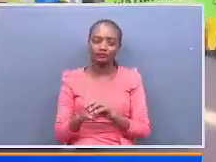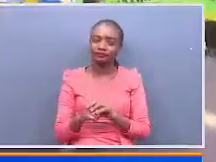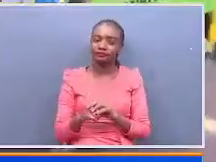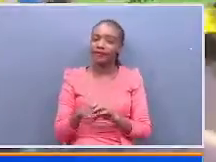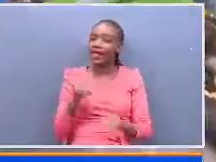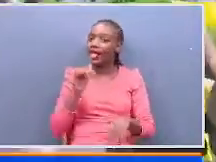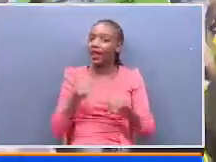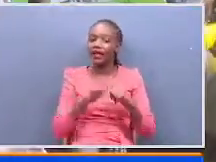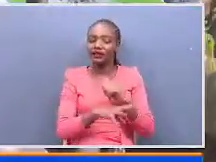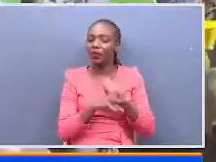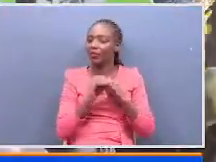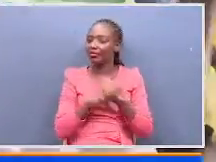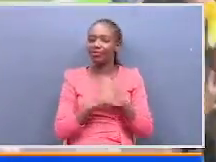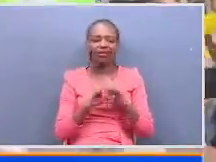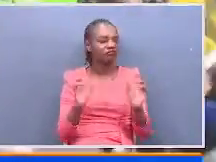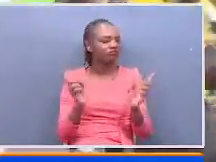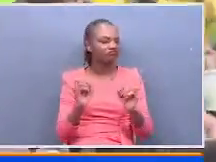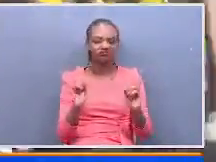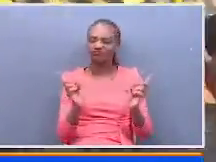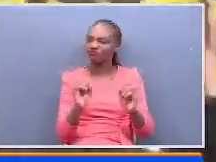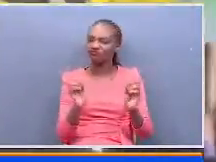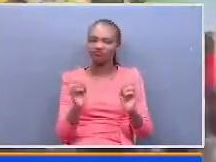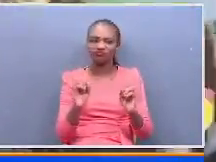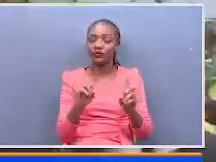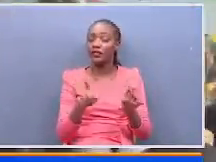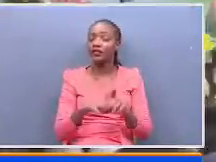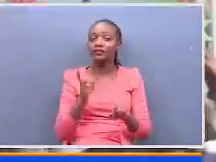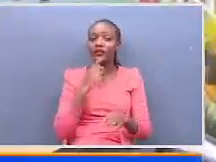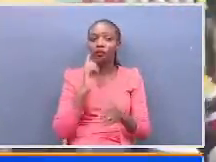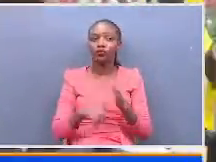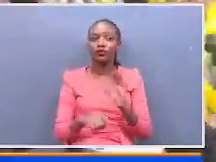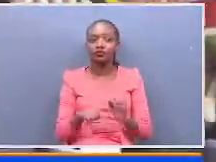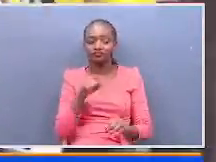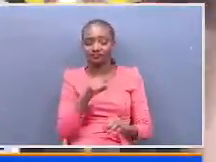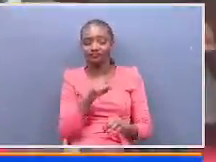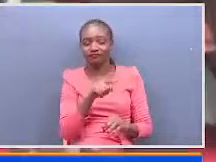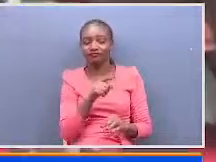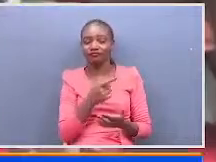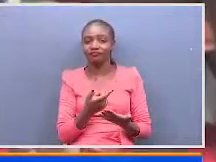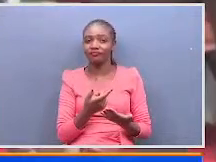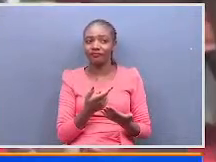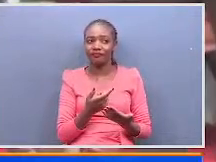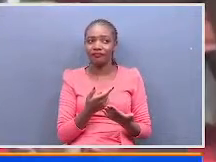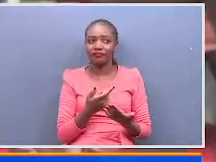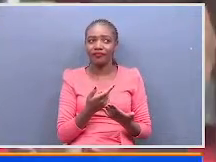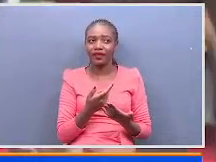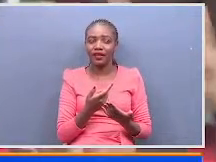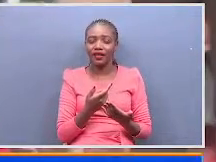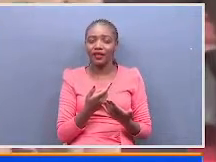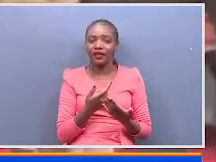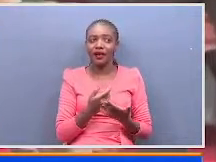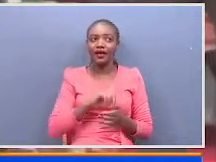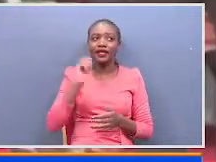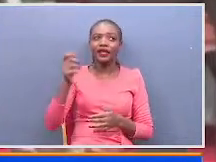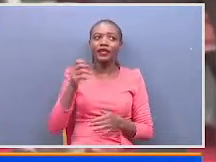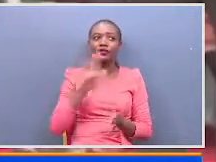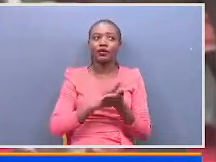rigging earlier made by the deputy president, which they say are being promoted by the government. Kenya will be a new